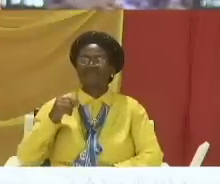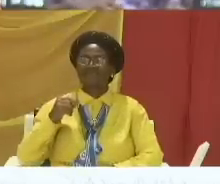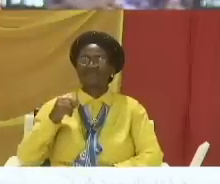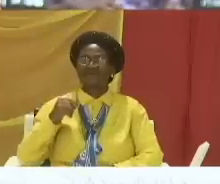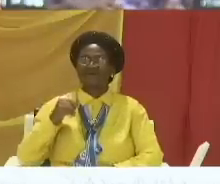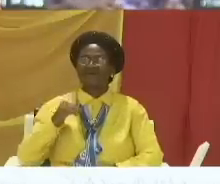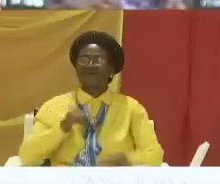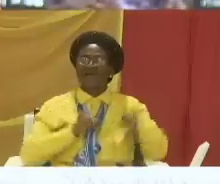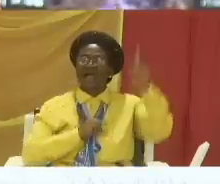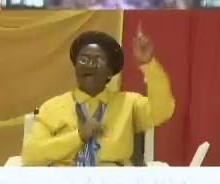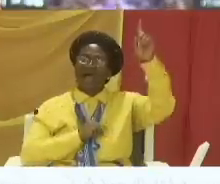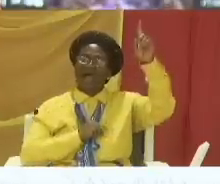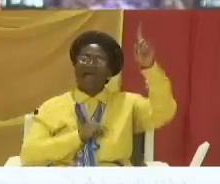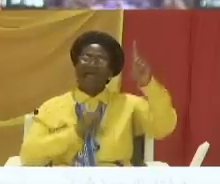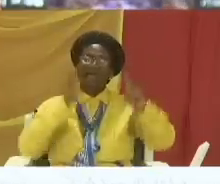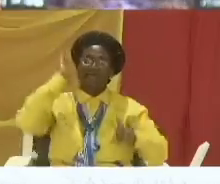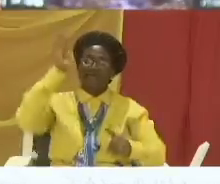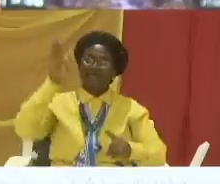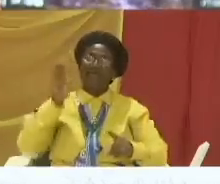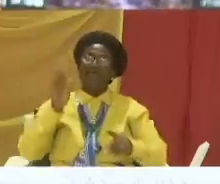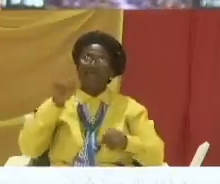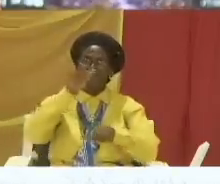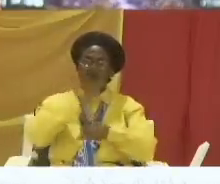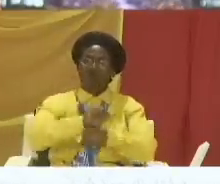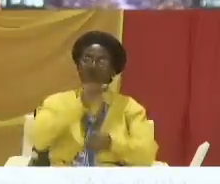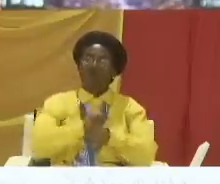I will work miracles through you.